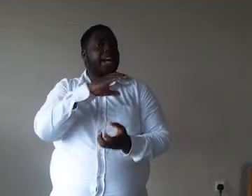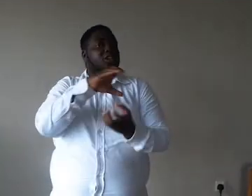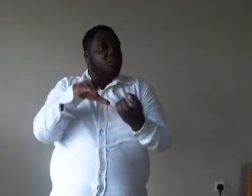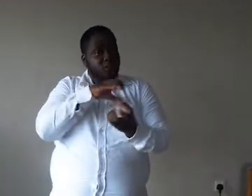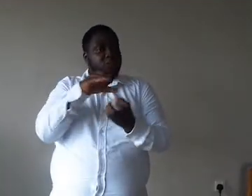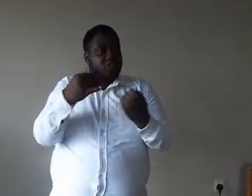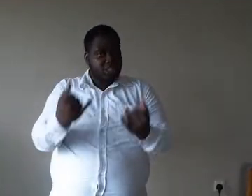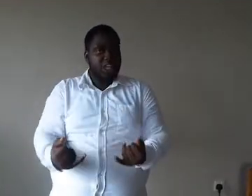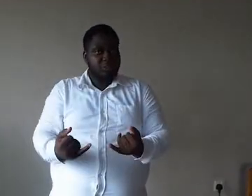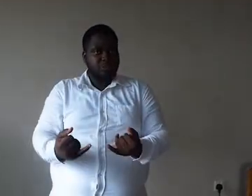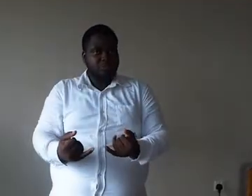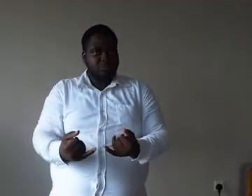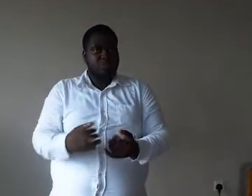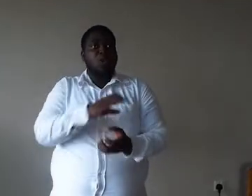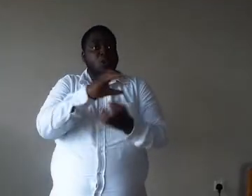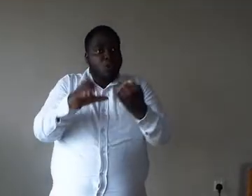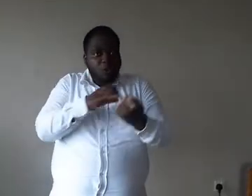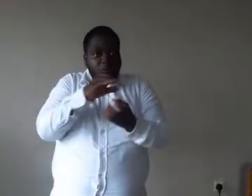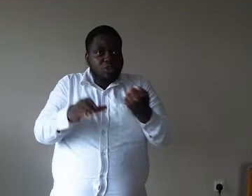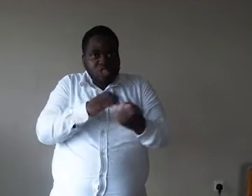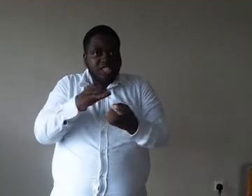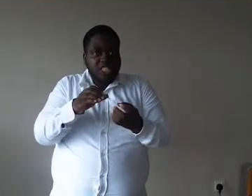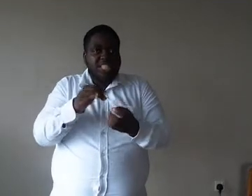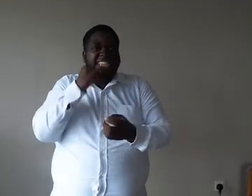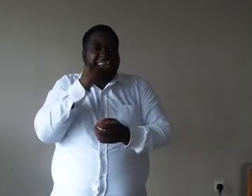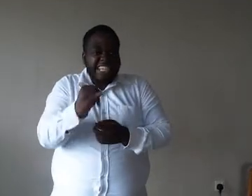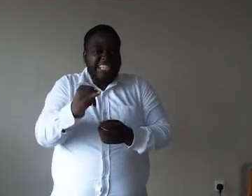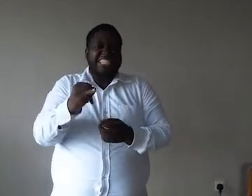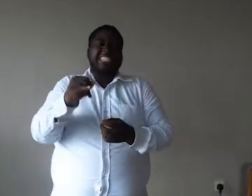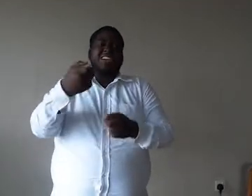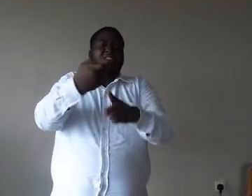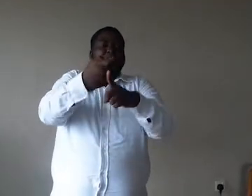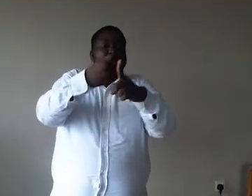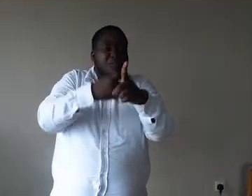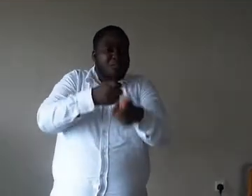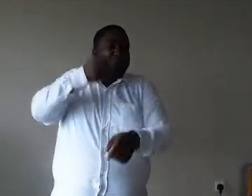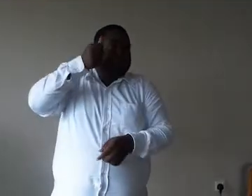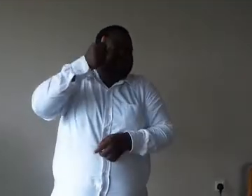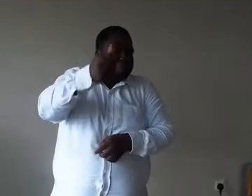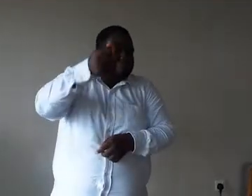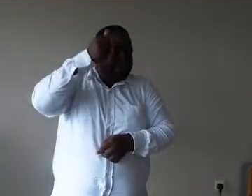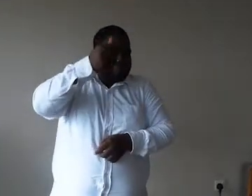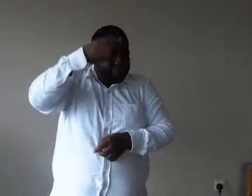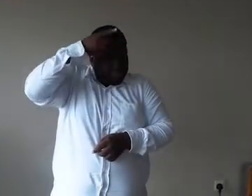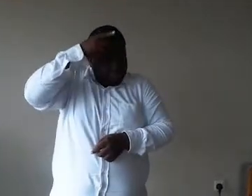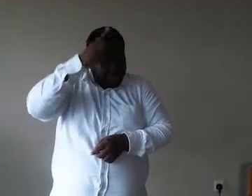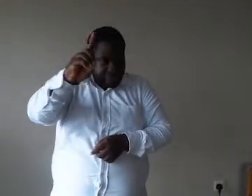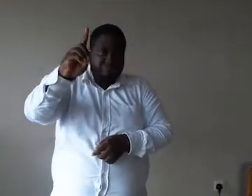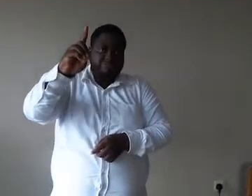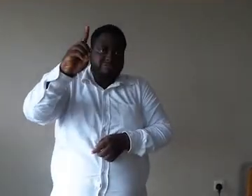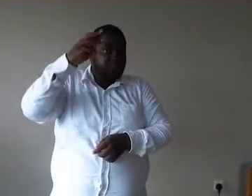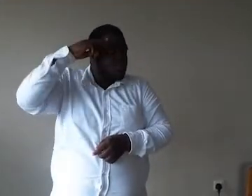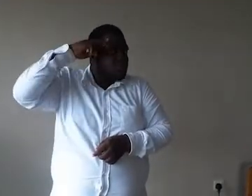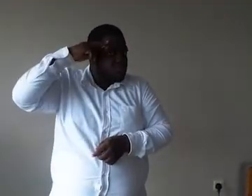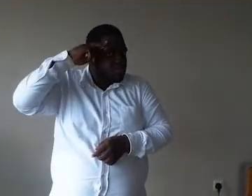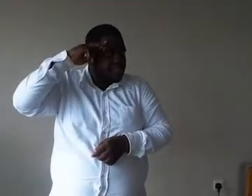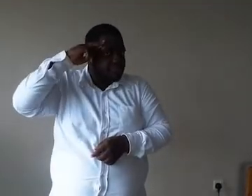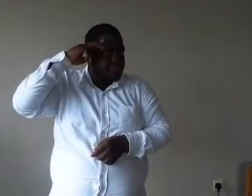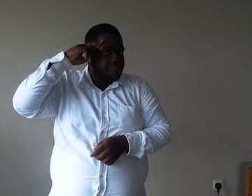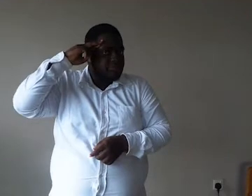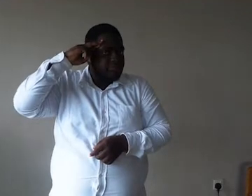scriptures. And so we ask ourselves, why and how do we study the scriptures? A lot of